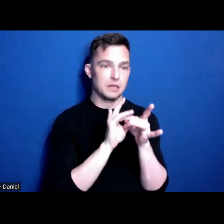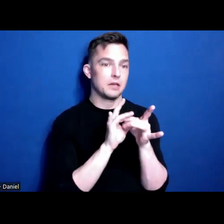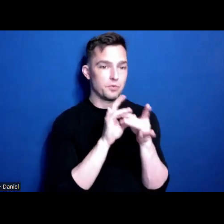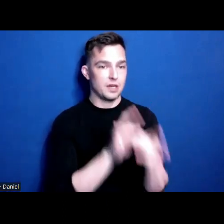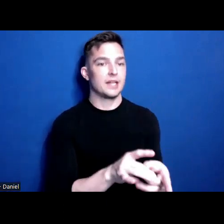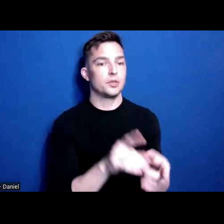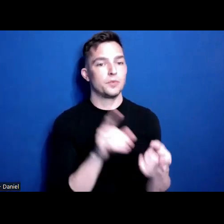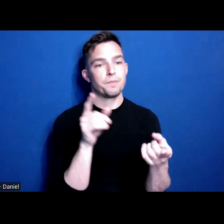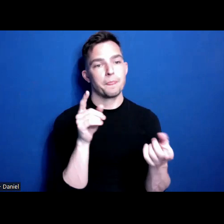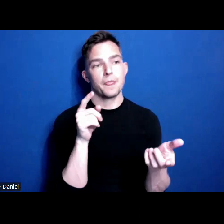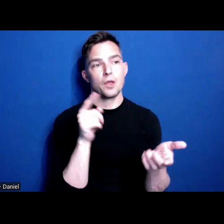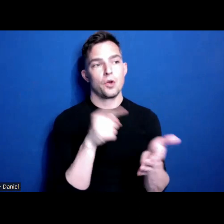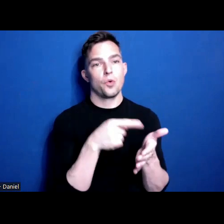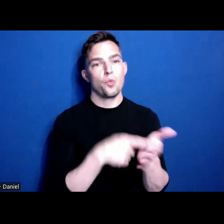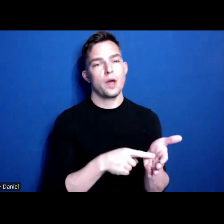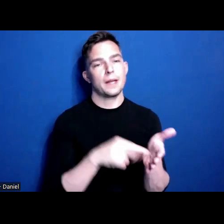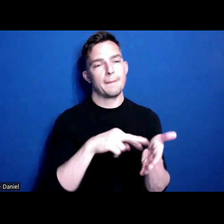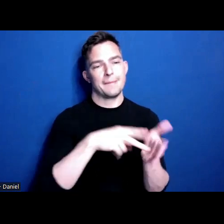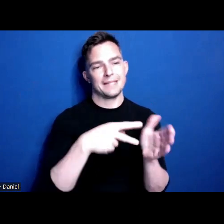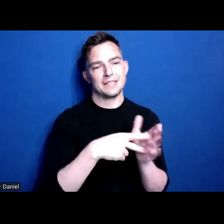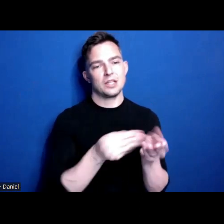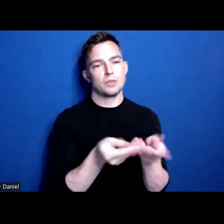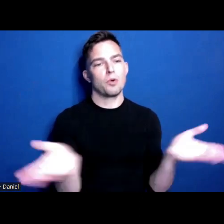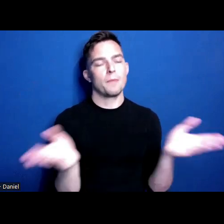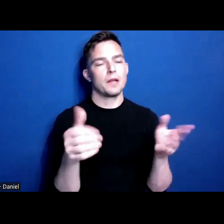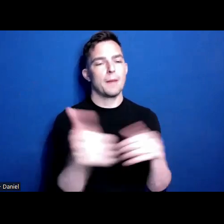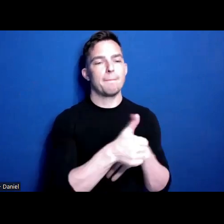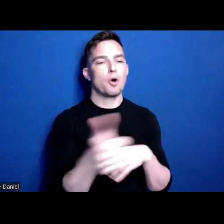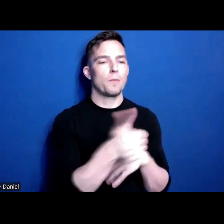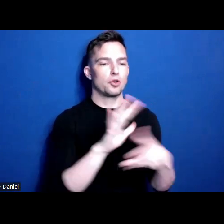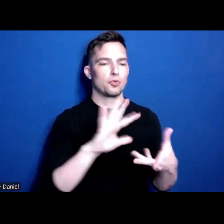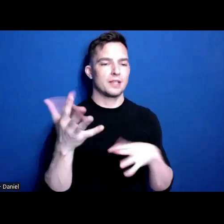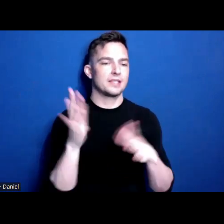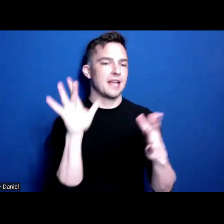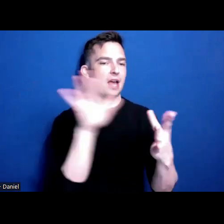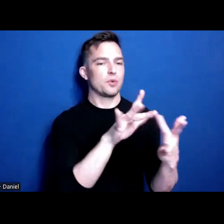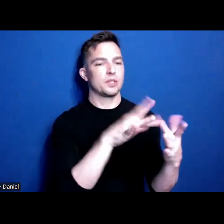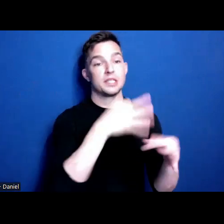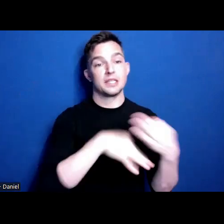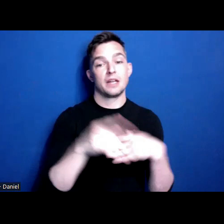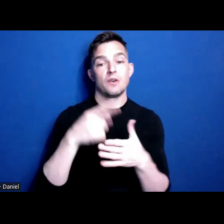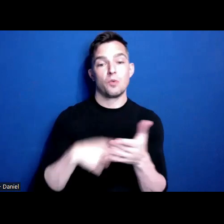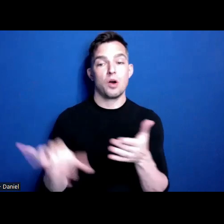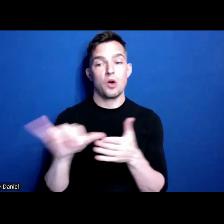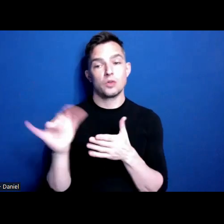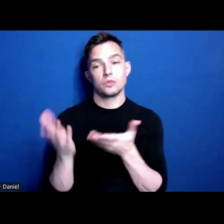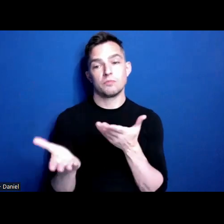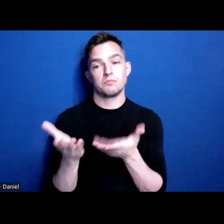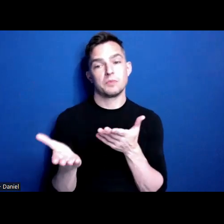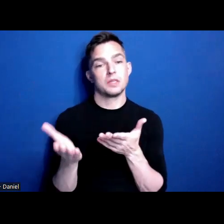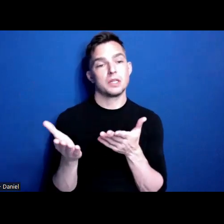what constitutes a deployment of mobile crisis outreach versus what may also be a way